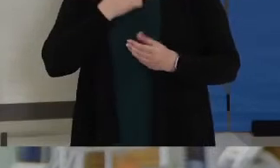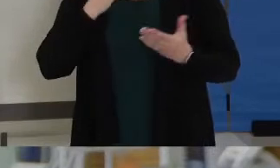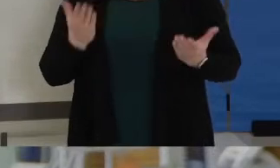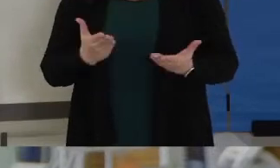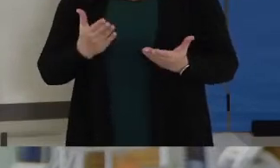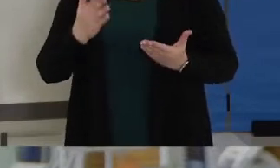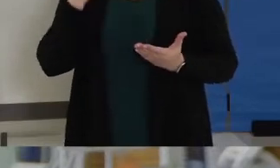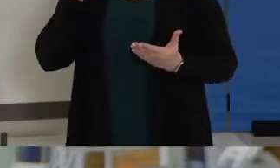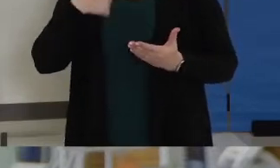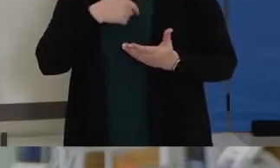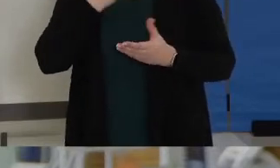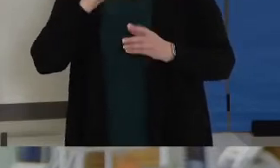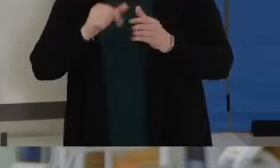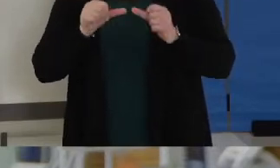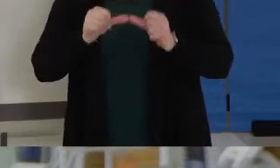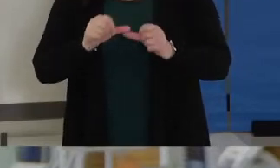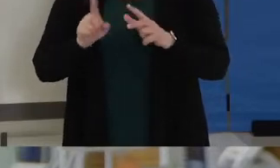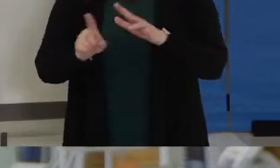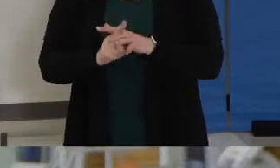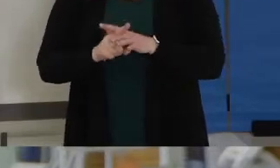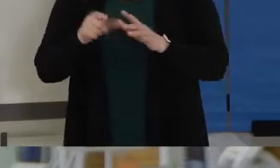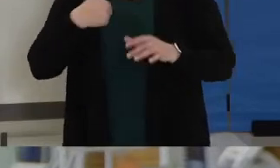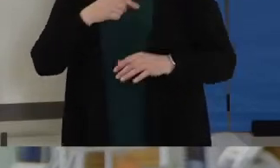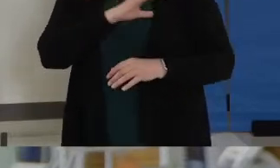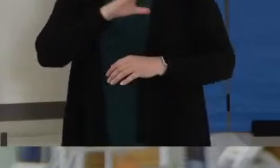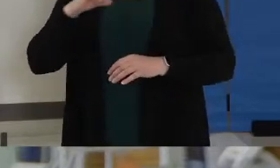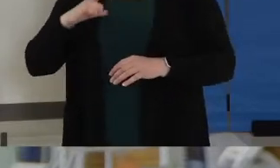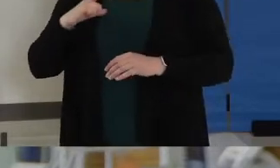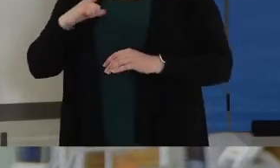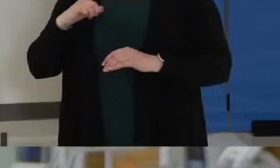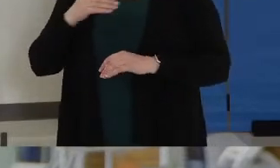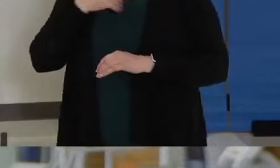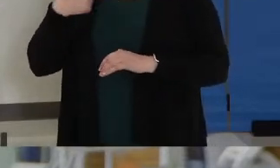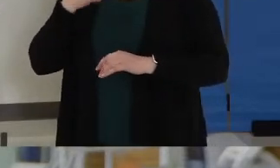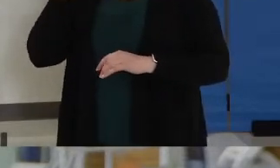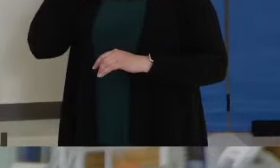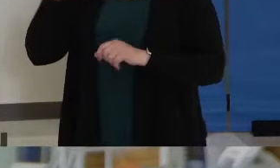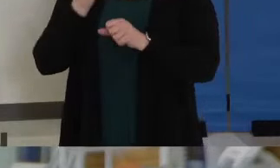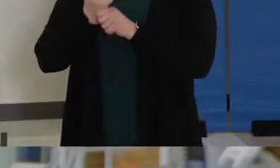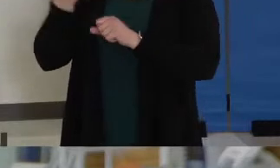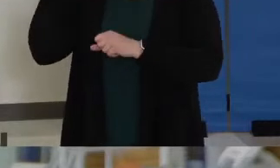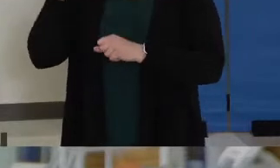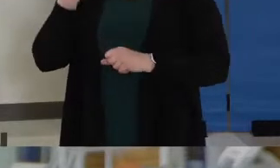to be here. I was a city council member 20 years ago in San Diego.